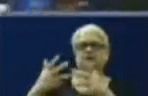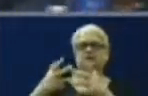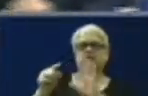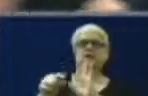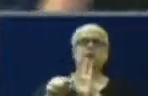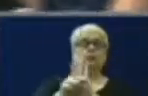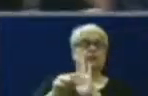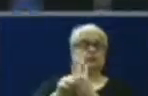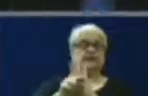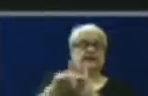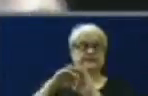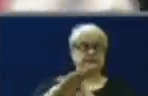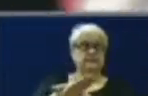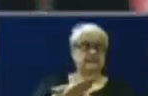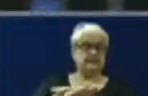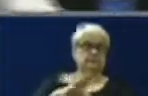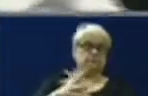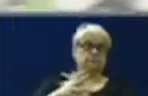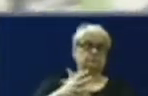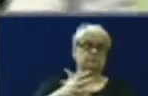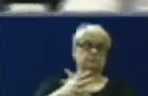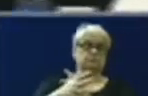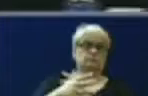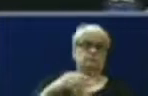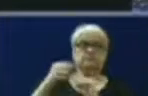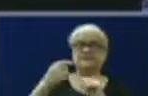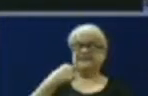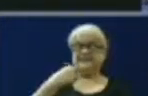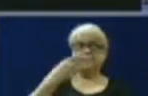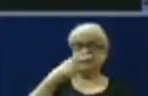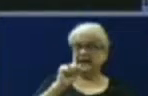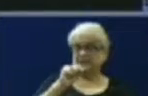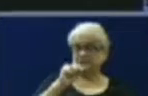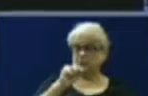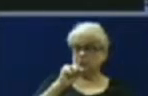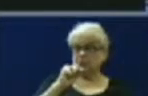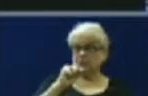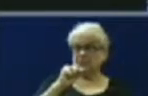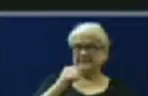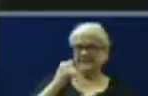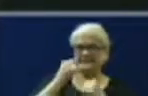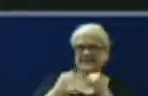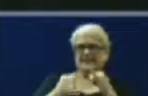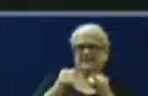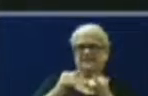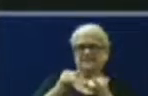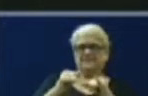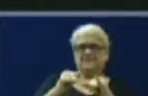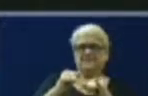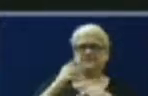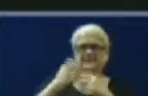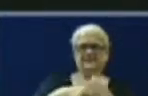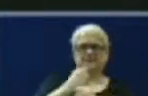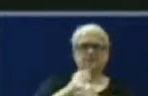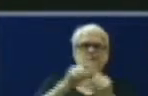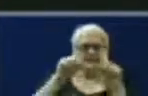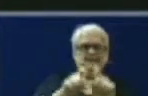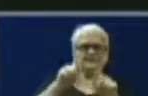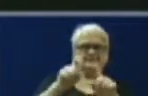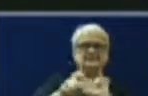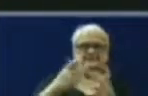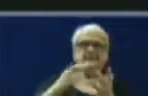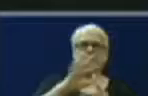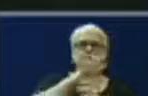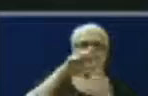grade level they're in. And certainly if they're in high school and take an end of course test, that would count into the accountability system,